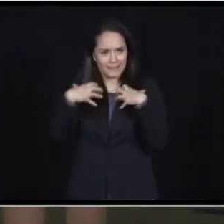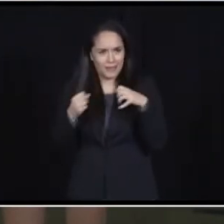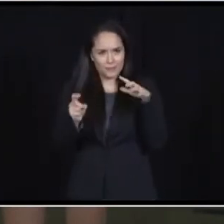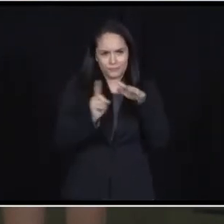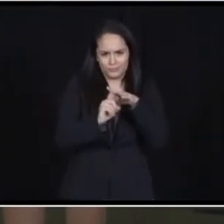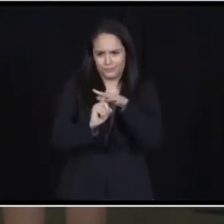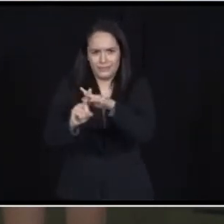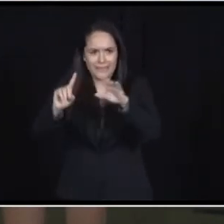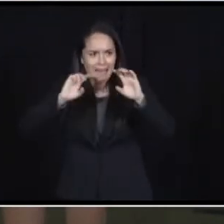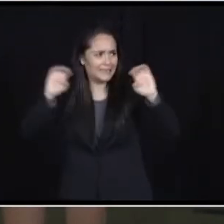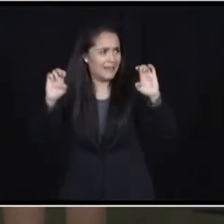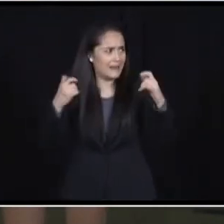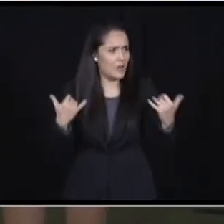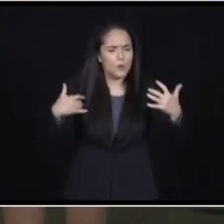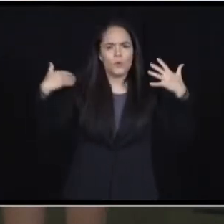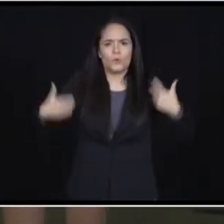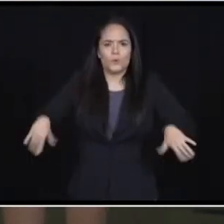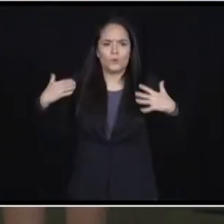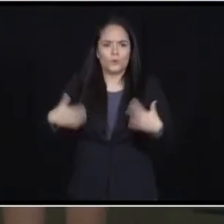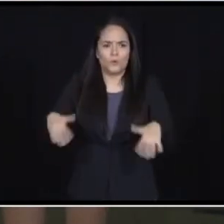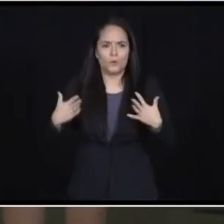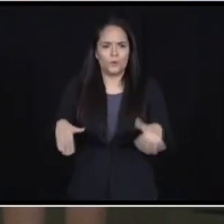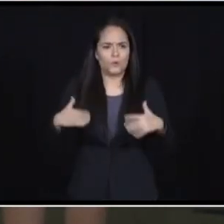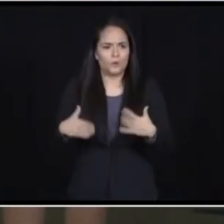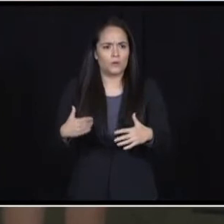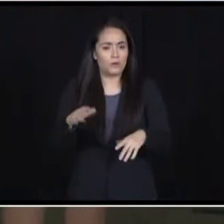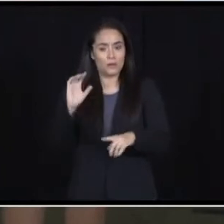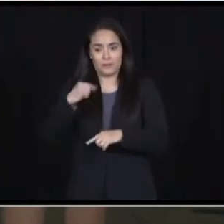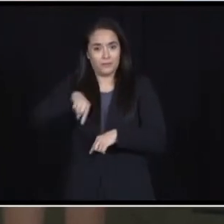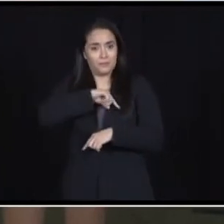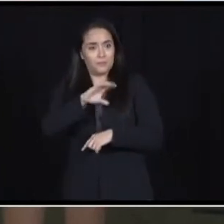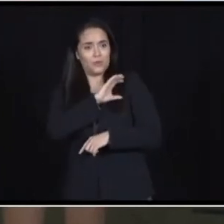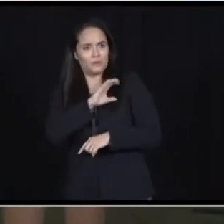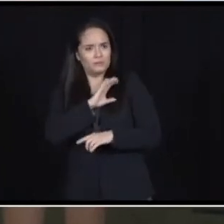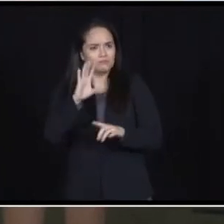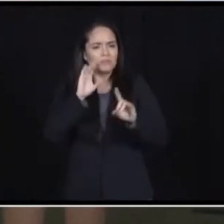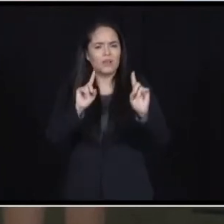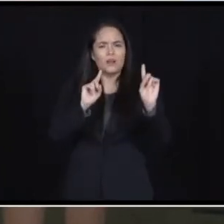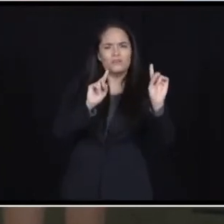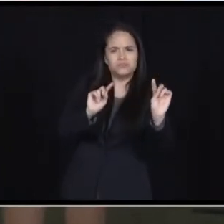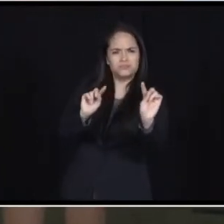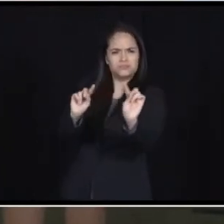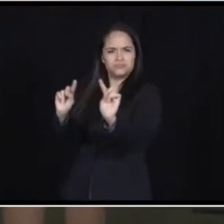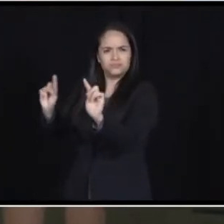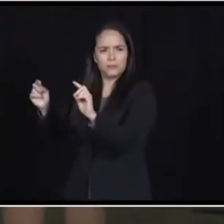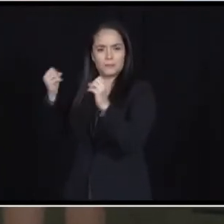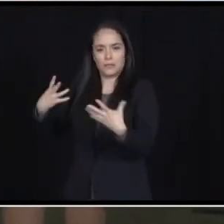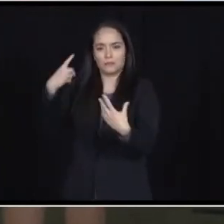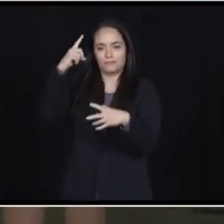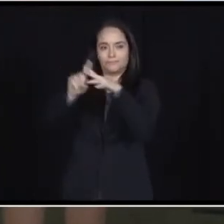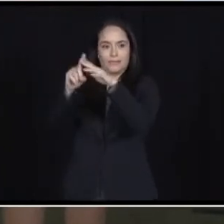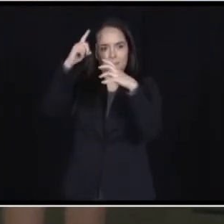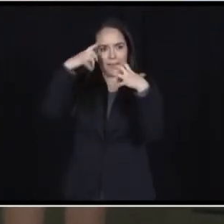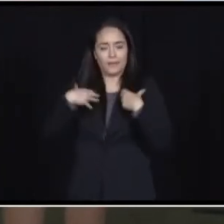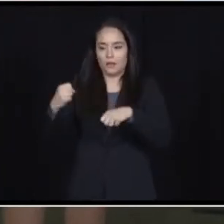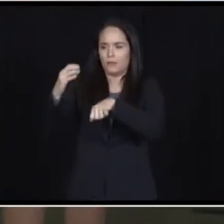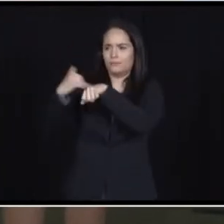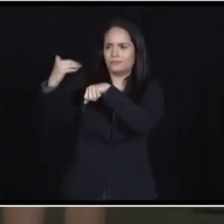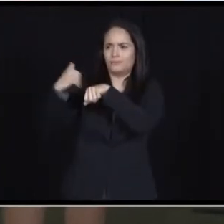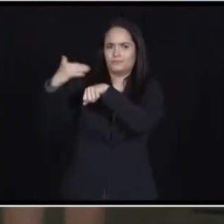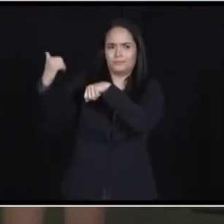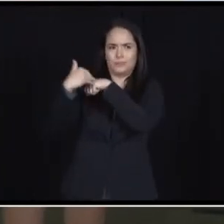In fact, our police officers respond to tens of thousands of mental health calls every single year, and that